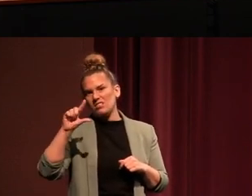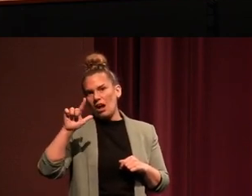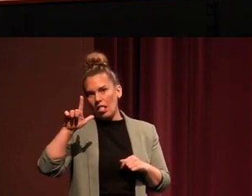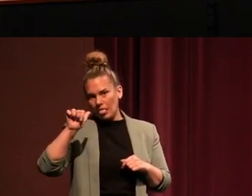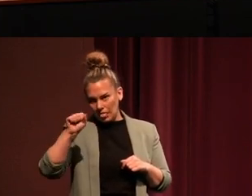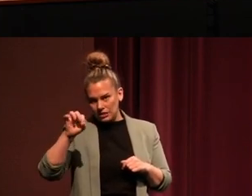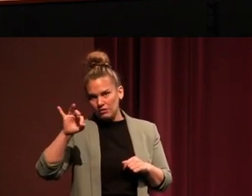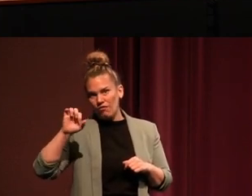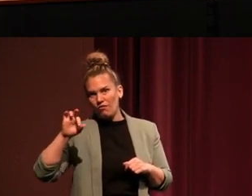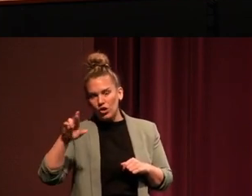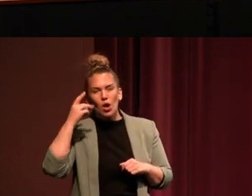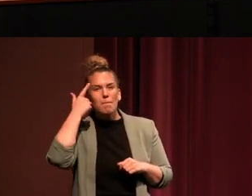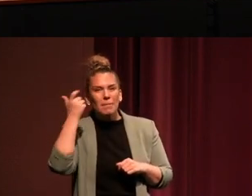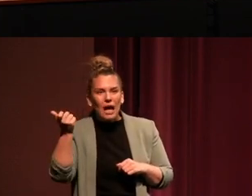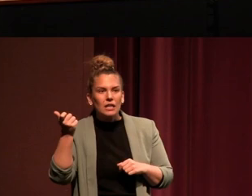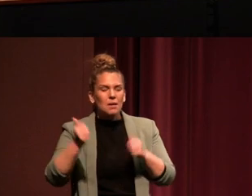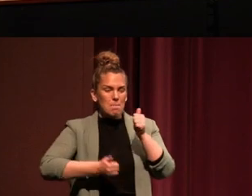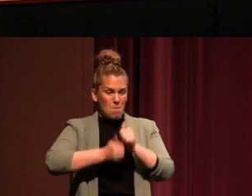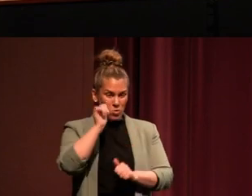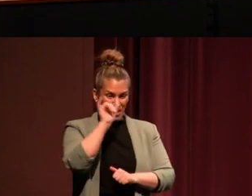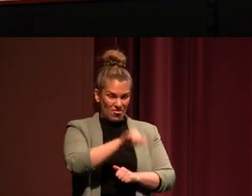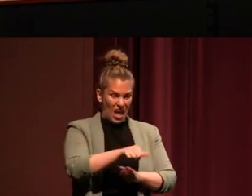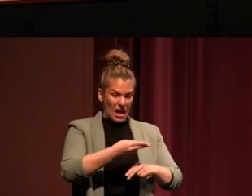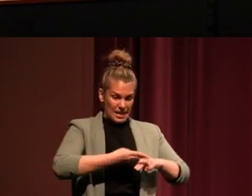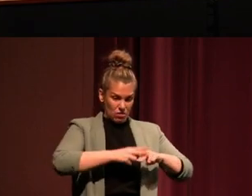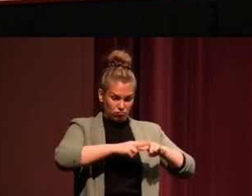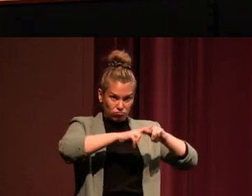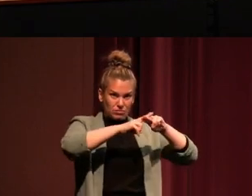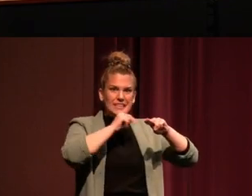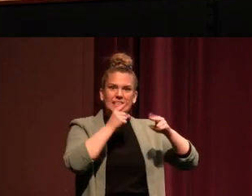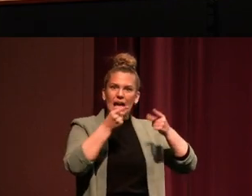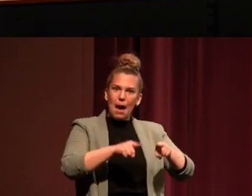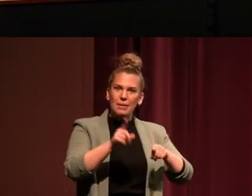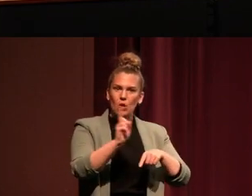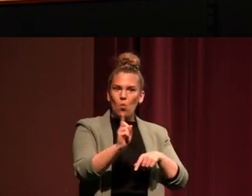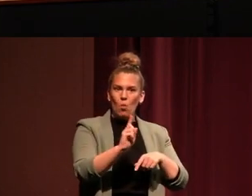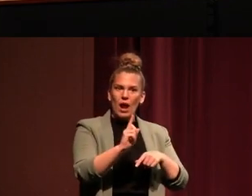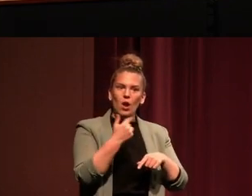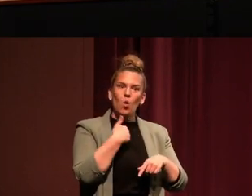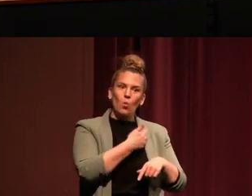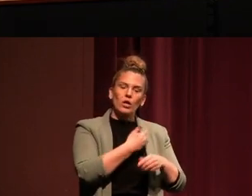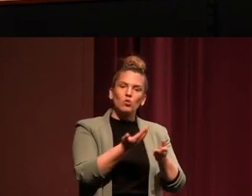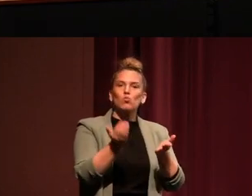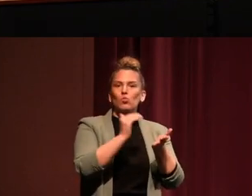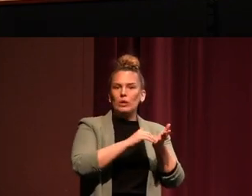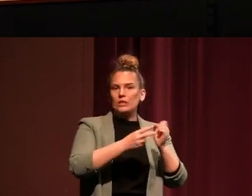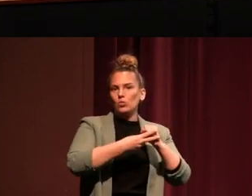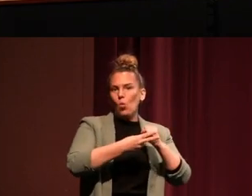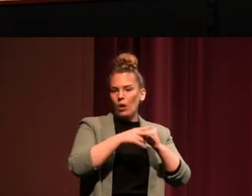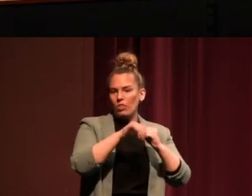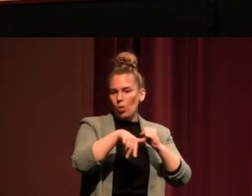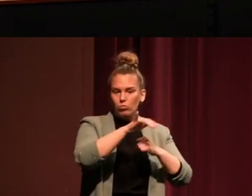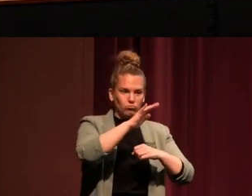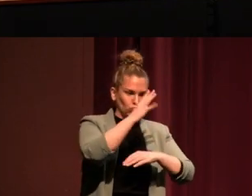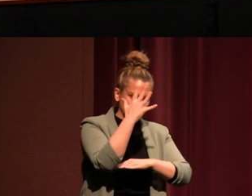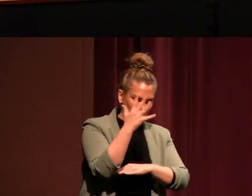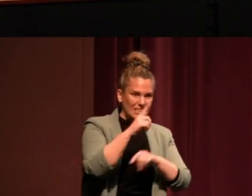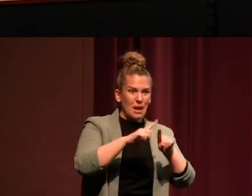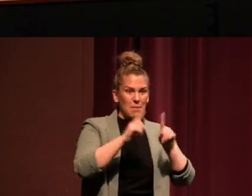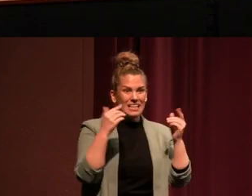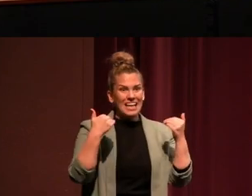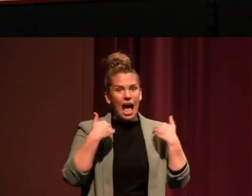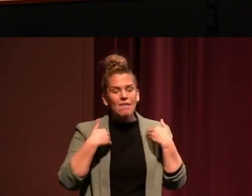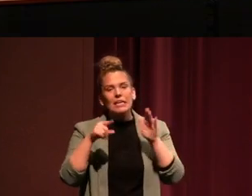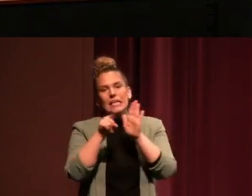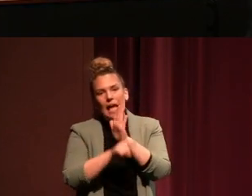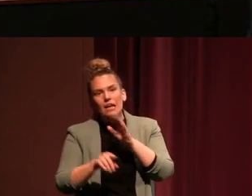because most of the juniper expansion is happening in places that historically were treeless. But it's having profound effects on native